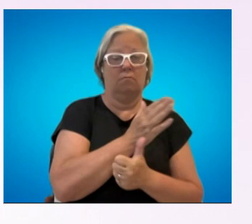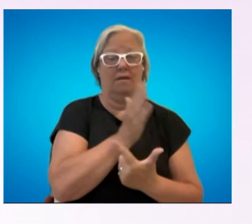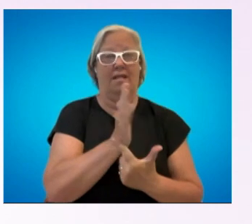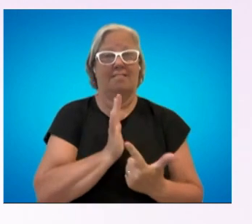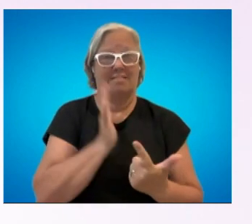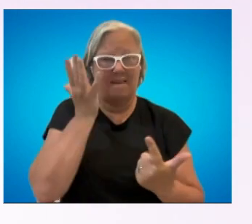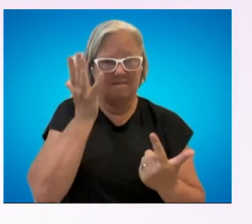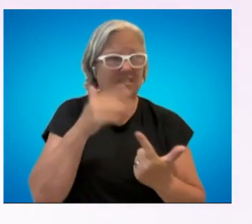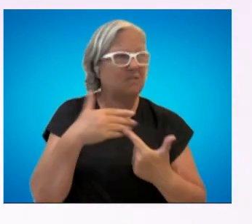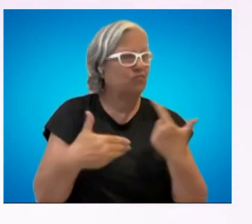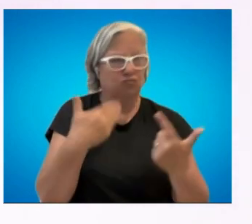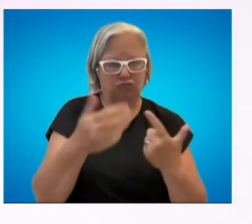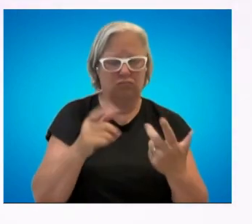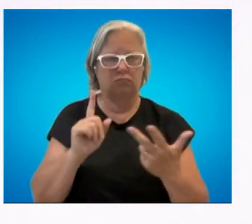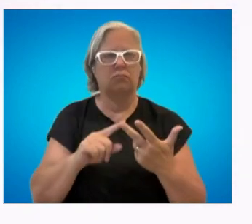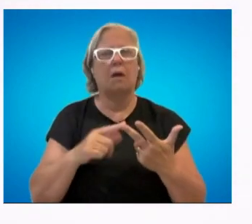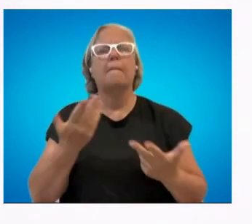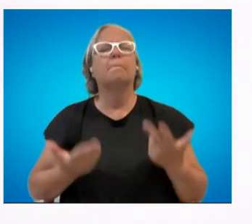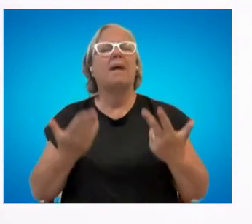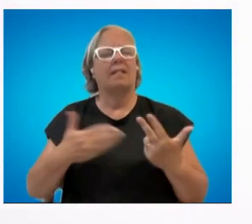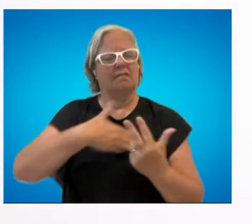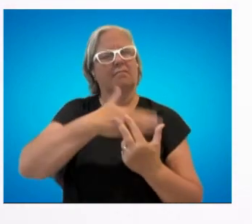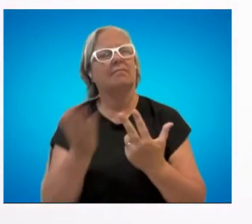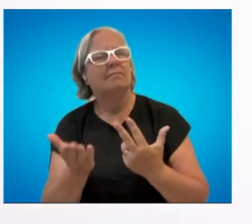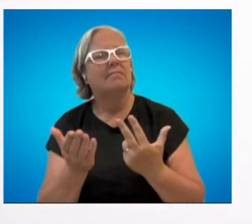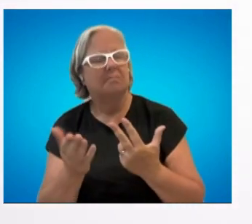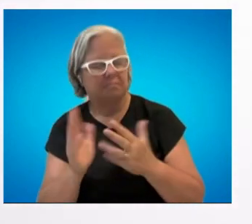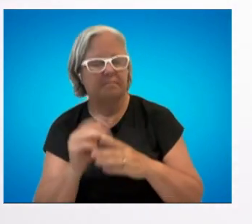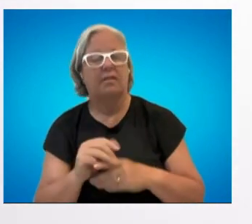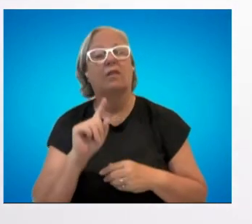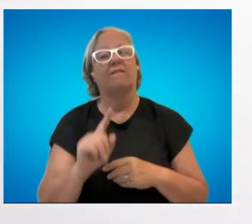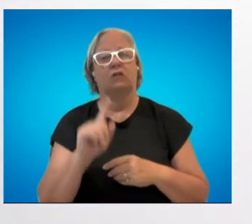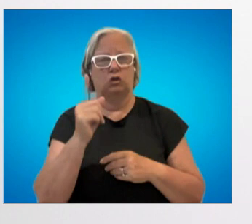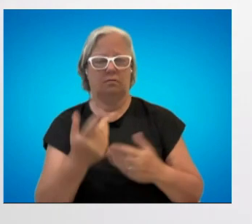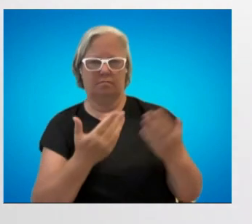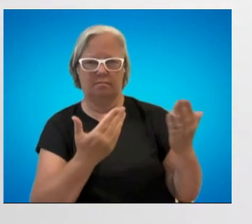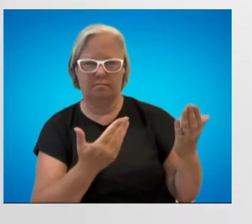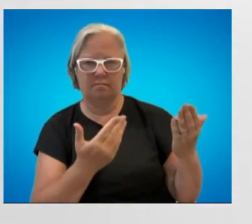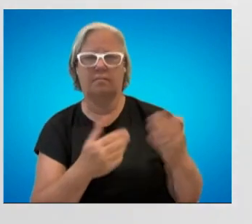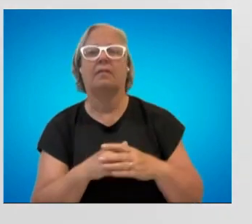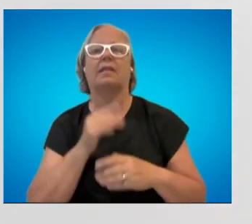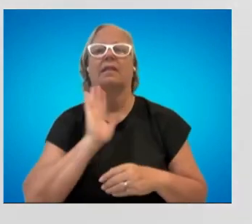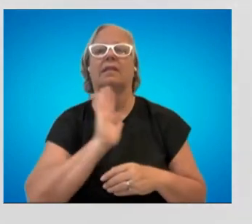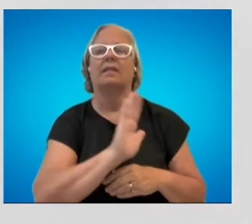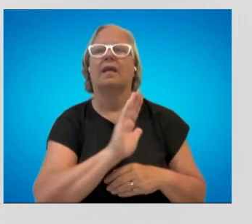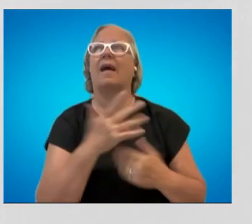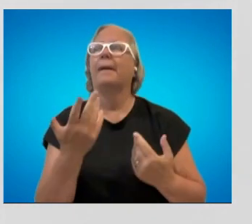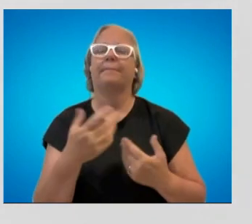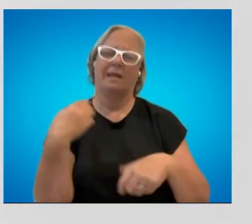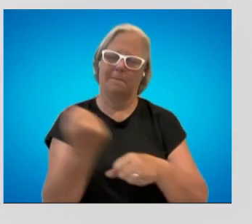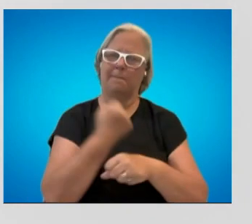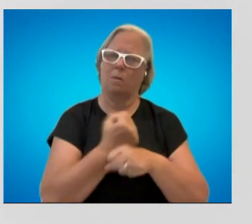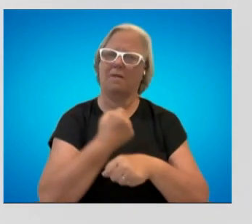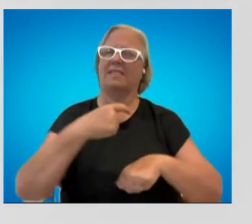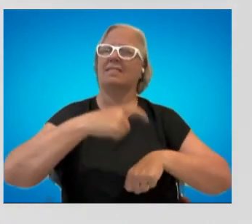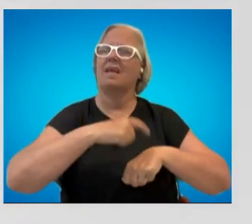First, let's look at the employment and working time of carers. Unequal sharing of